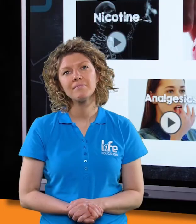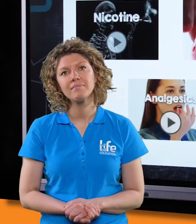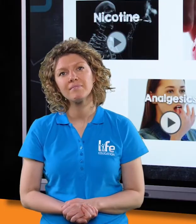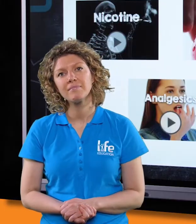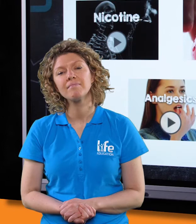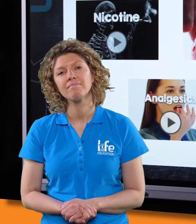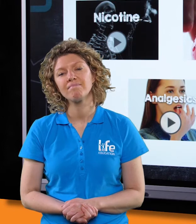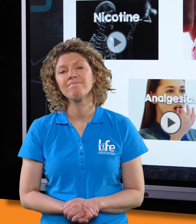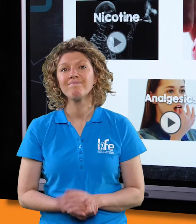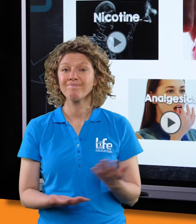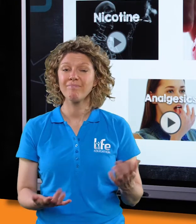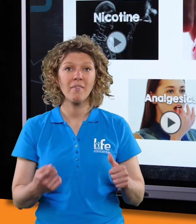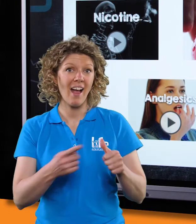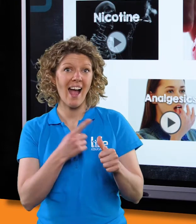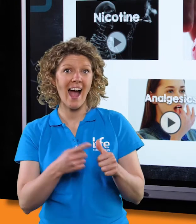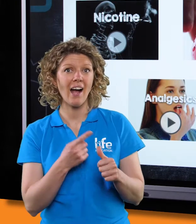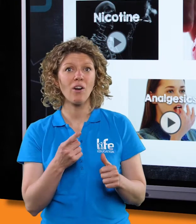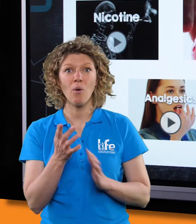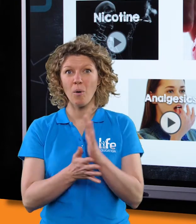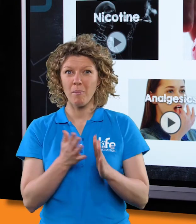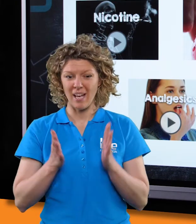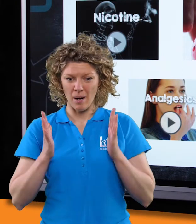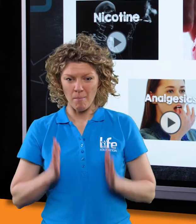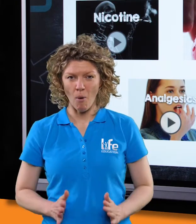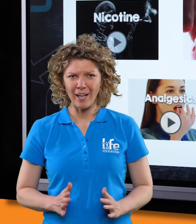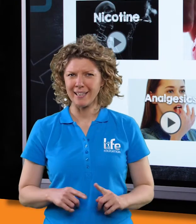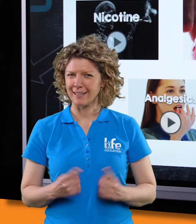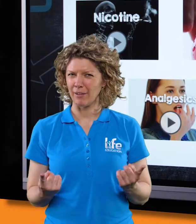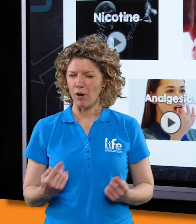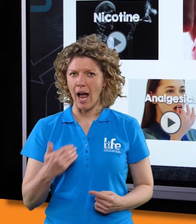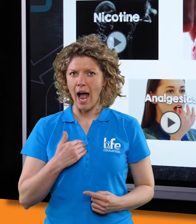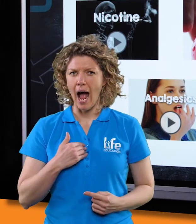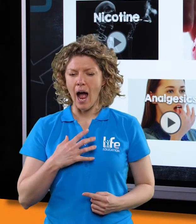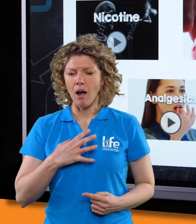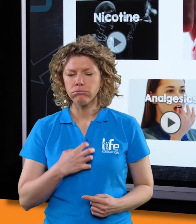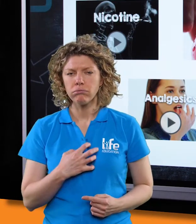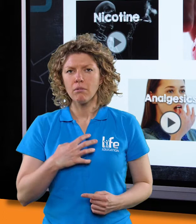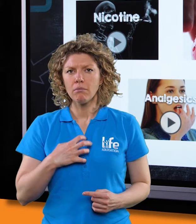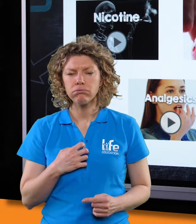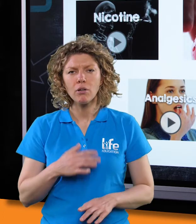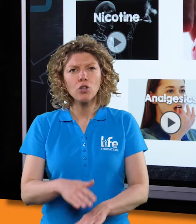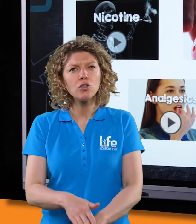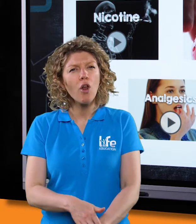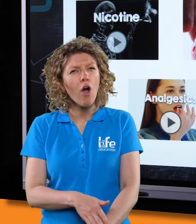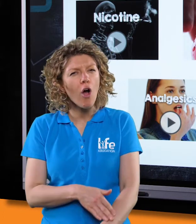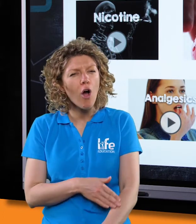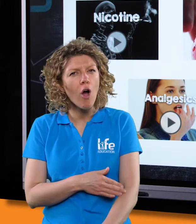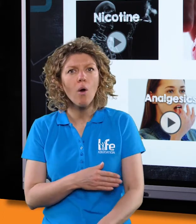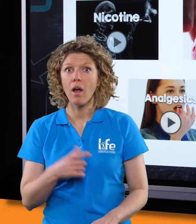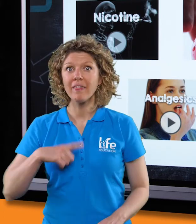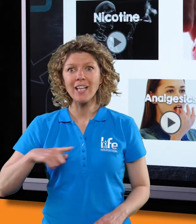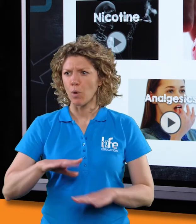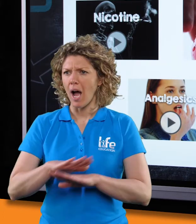Alcohol slows down the heart rate, reactions, and reflexes. This is why it's not safe for a person to drive a car after they've been